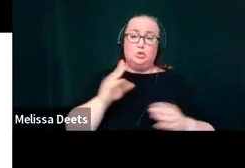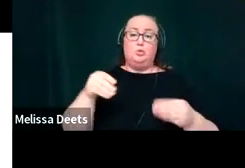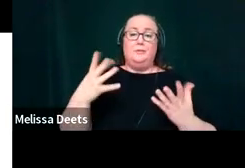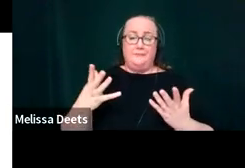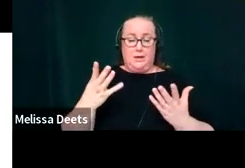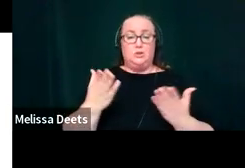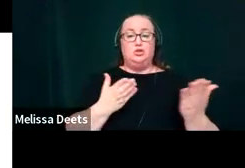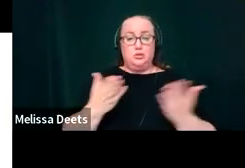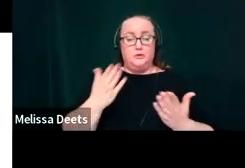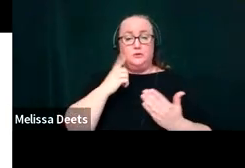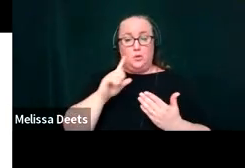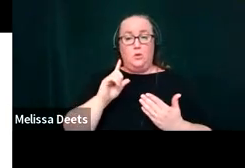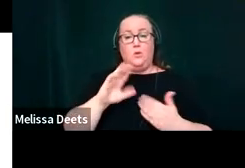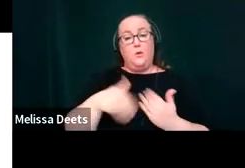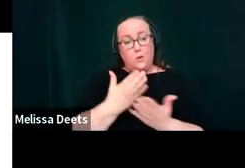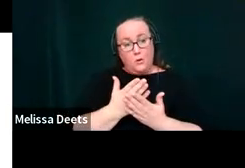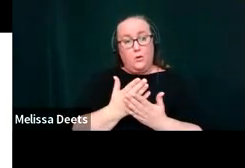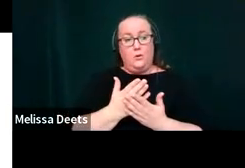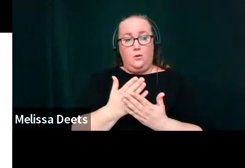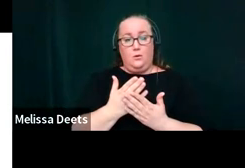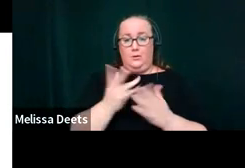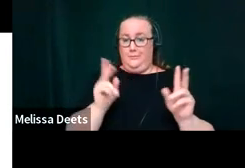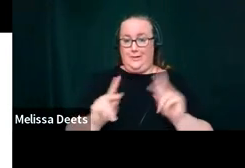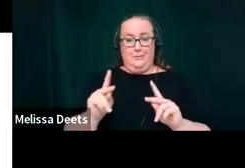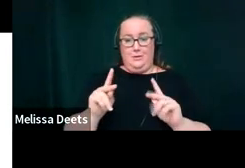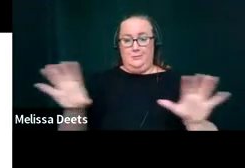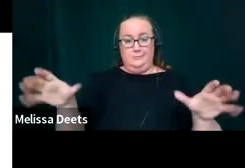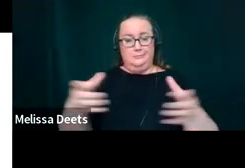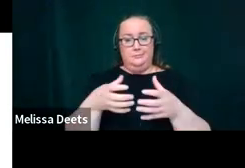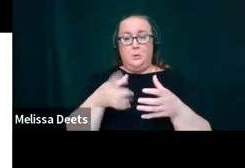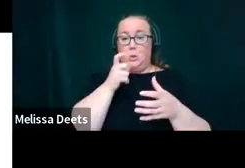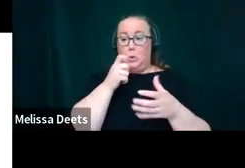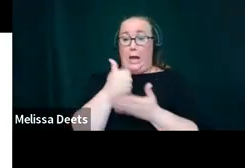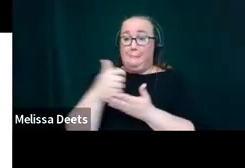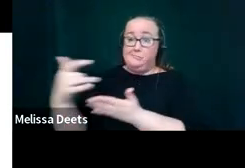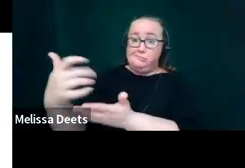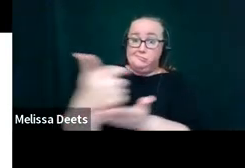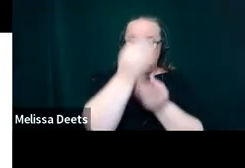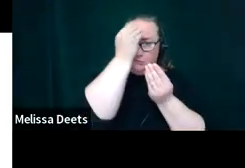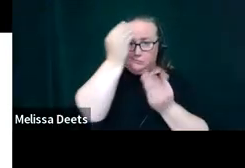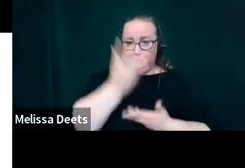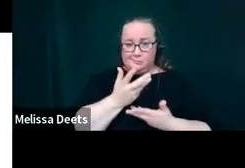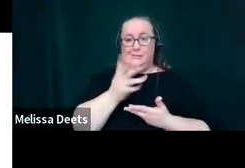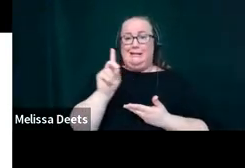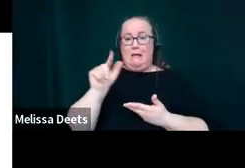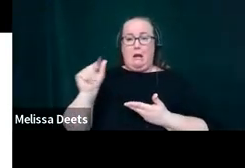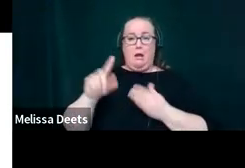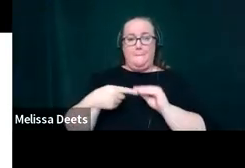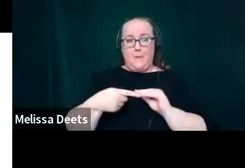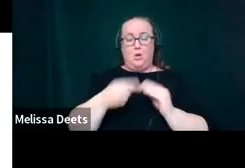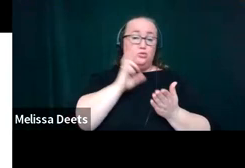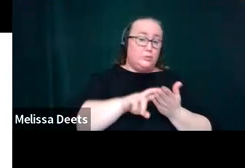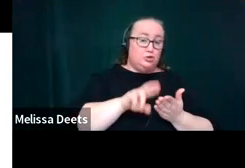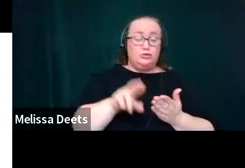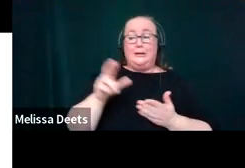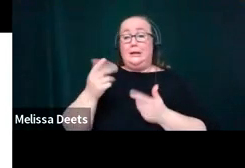surveys for our constituents that gather the data that helps researchers and big pharma to